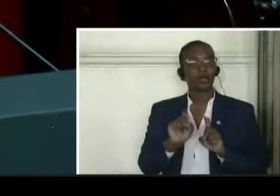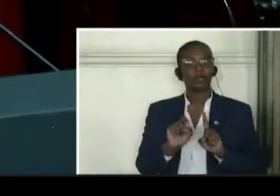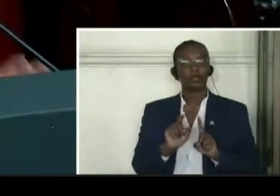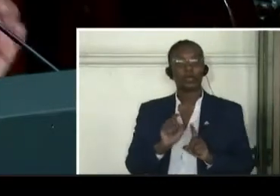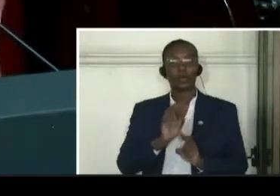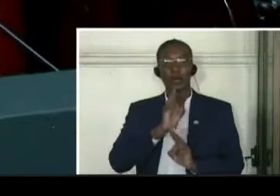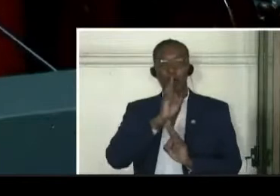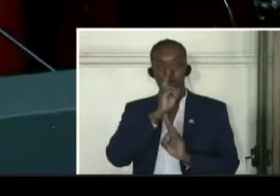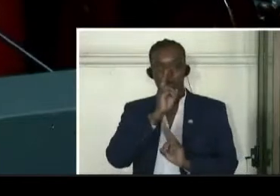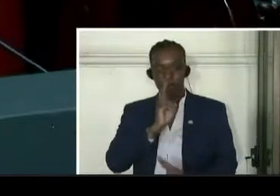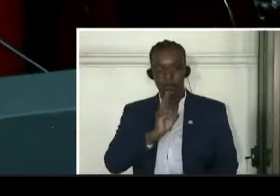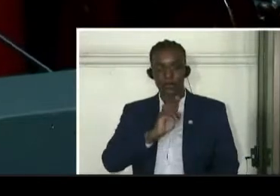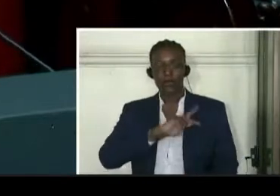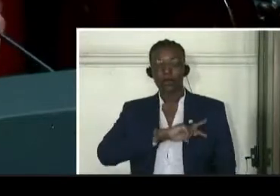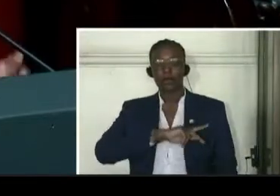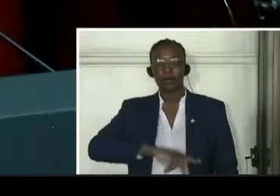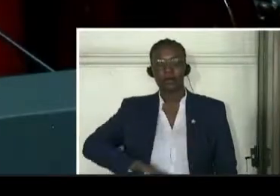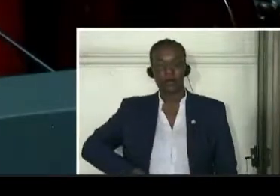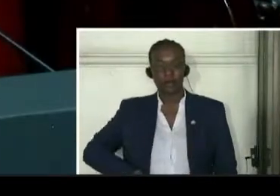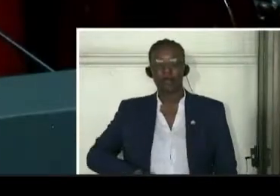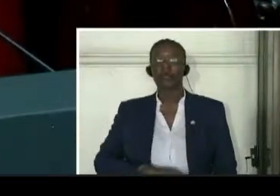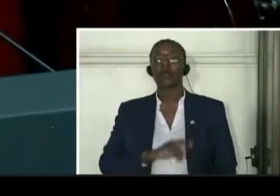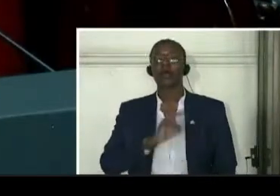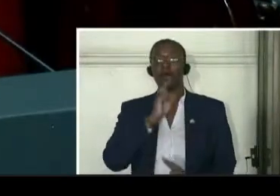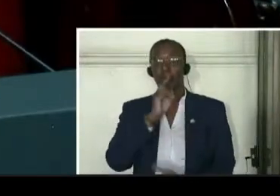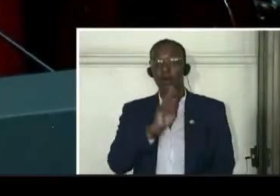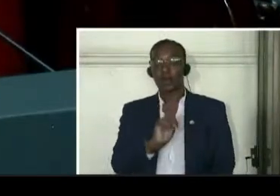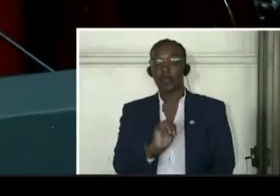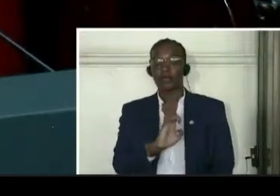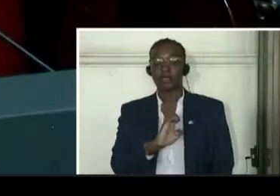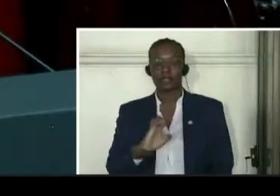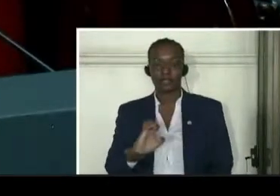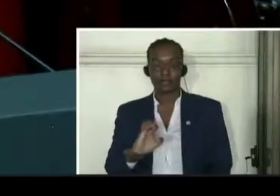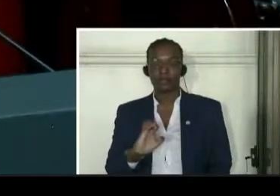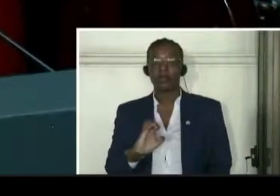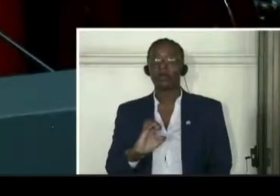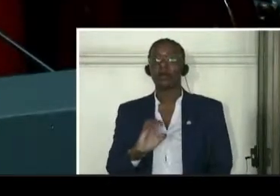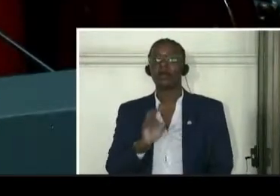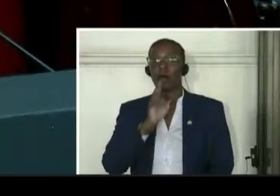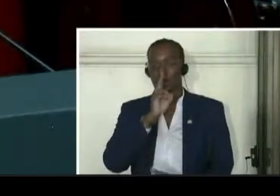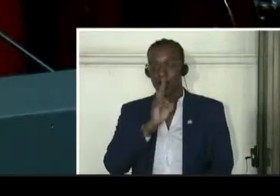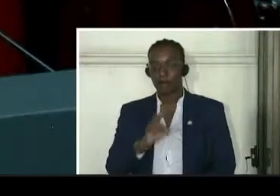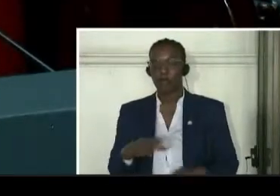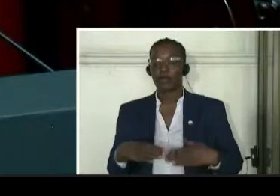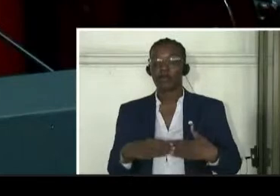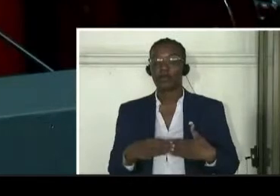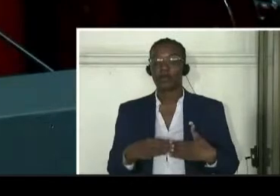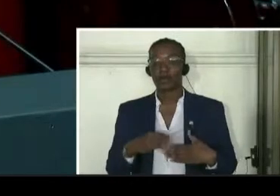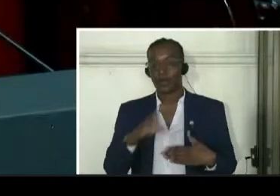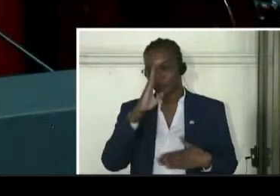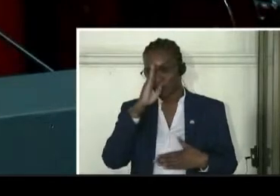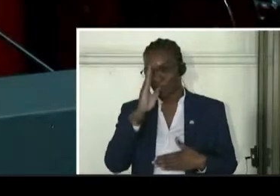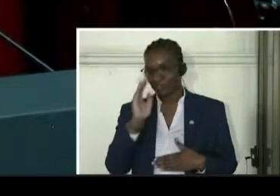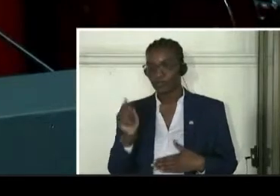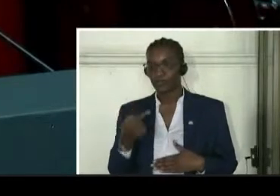Honourable Premier, Honourable MEC, Honourable Chair, and Honourable Members, greetings to you.